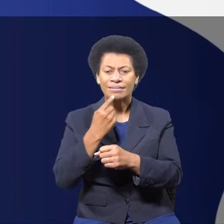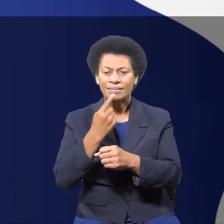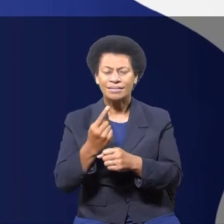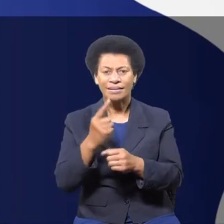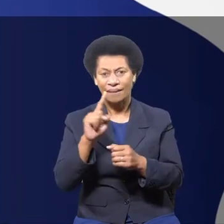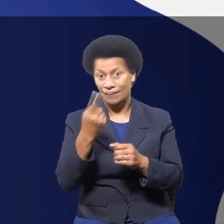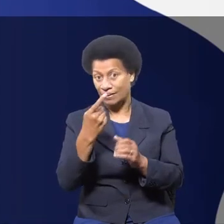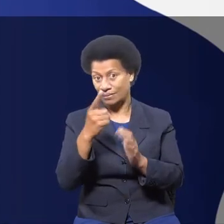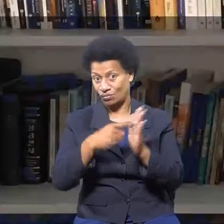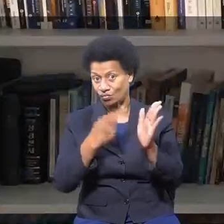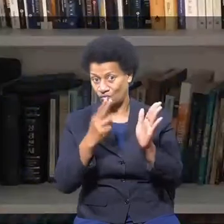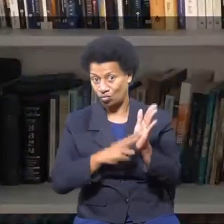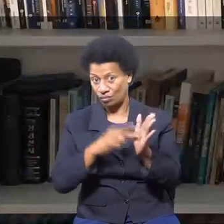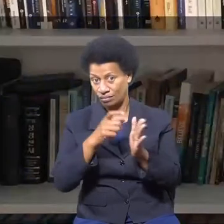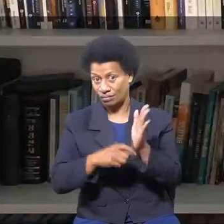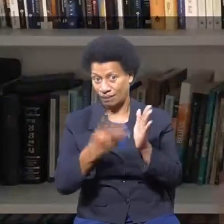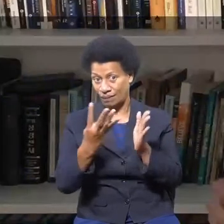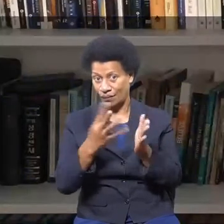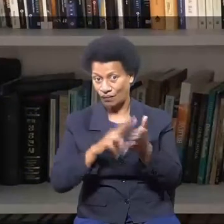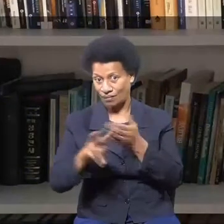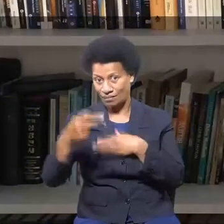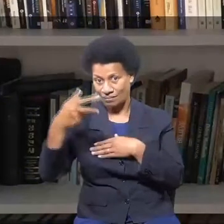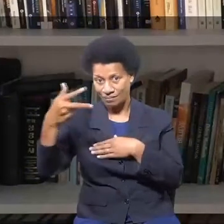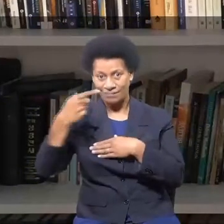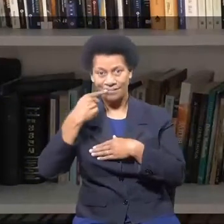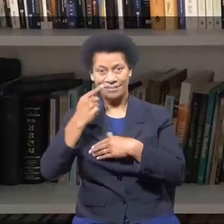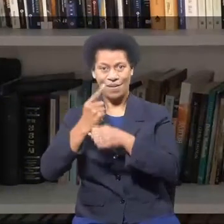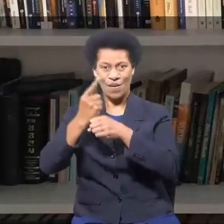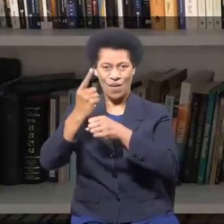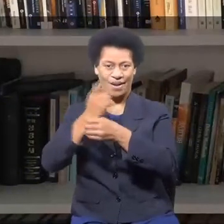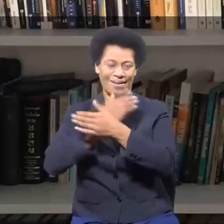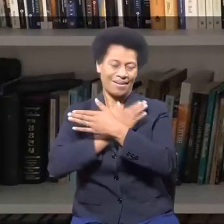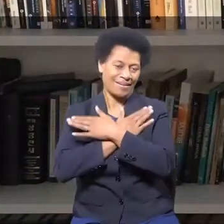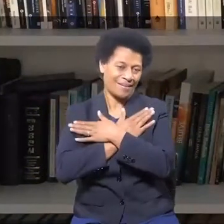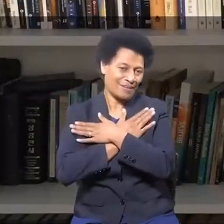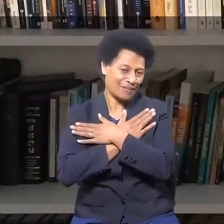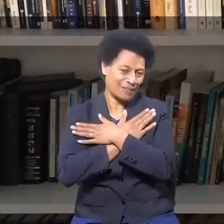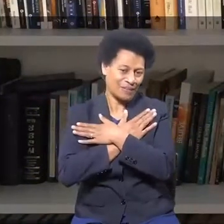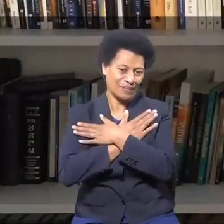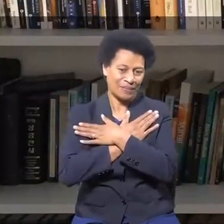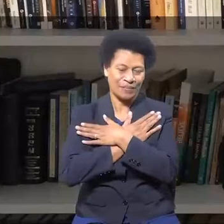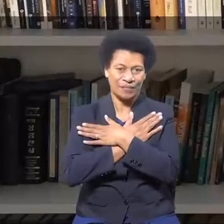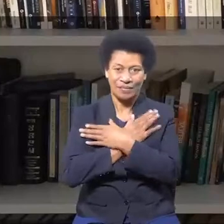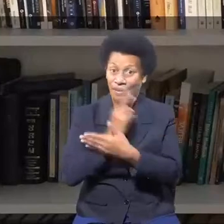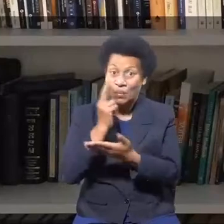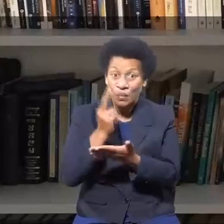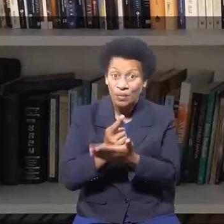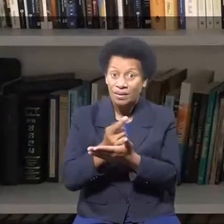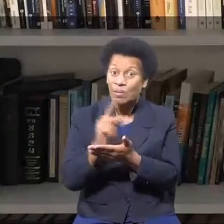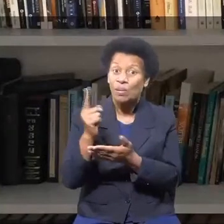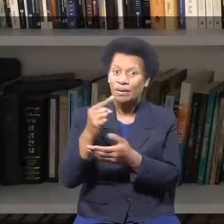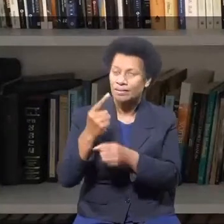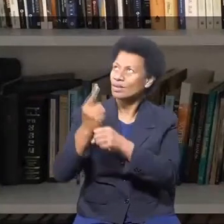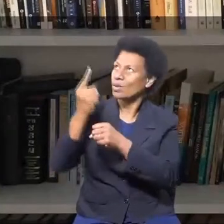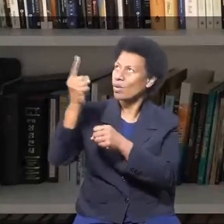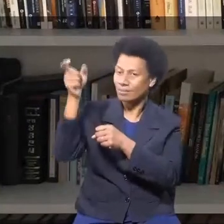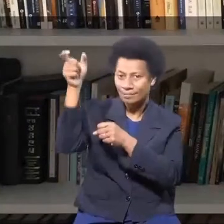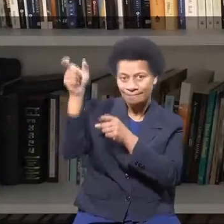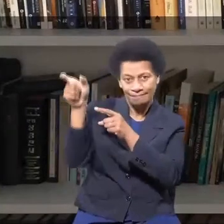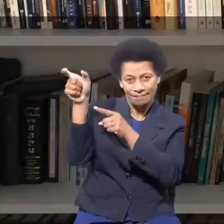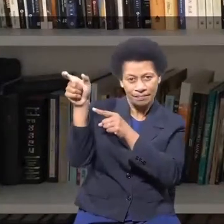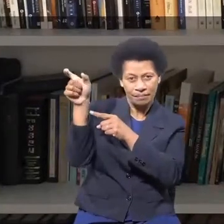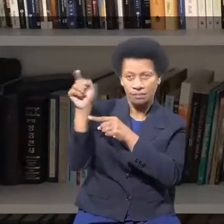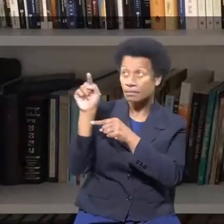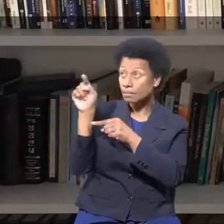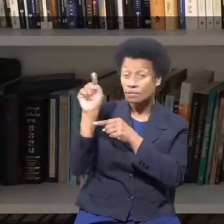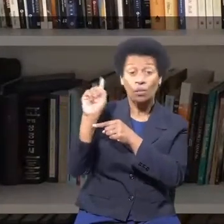John 4 verse 8. One of the most amazing pictures of God, the most fundamental characteristic